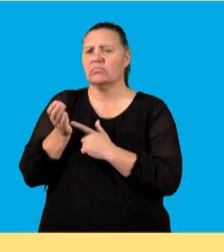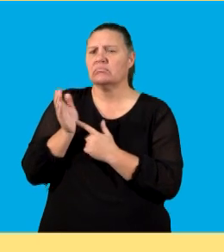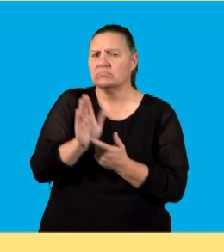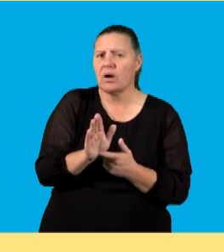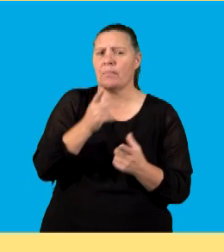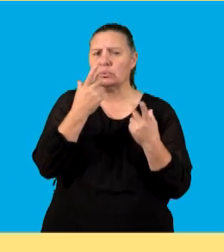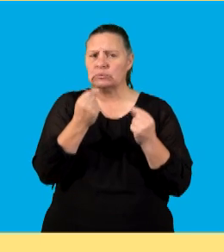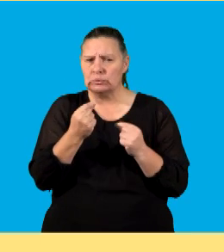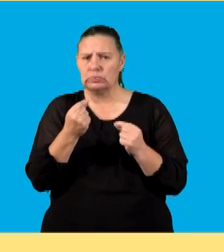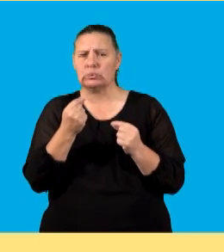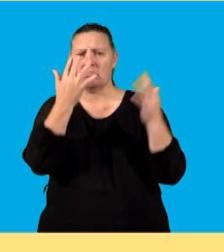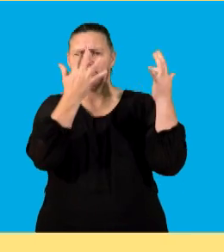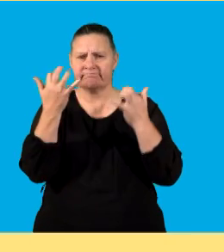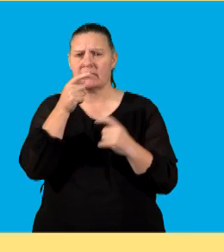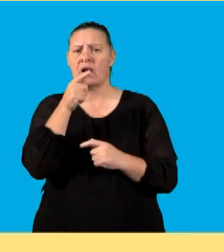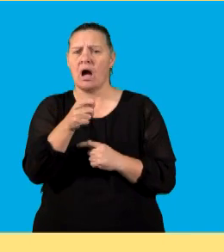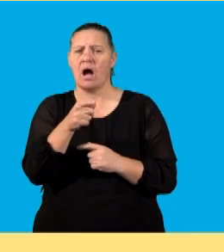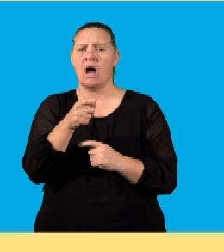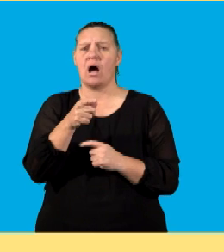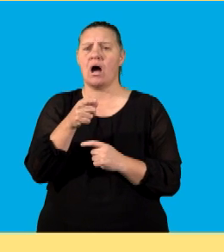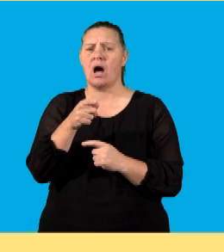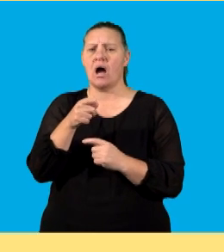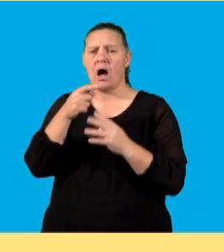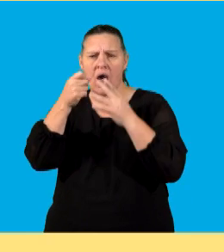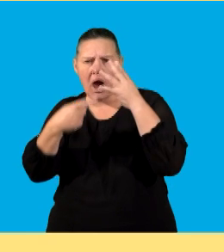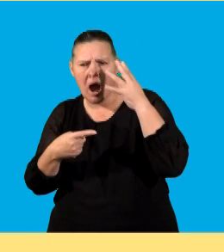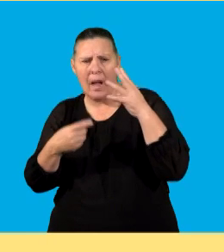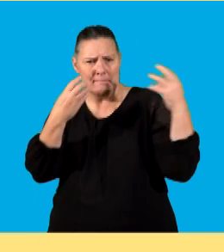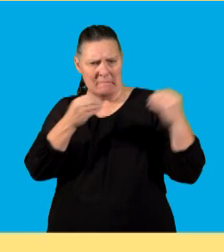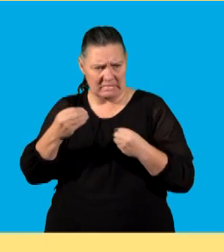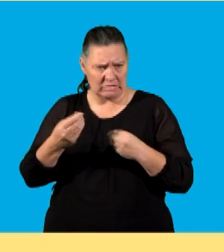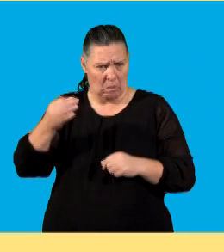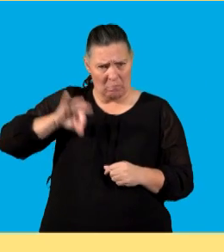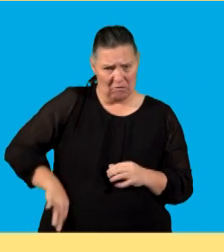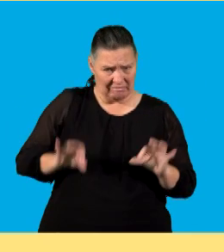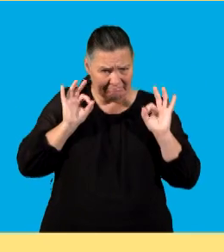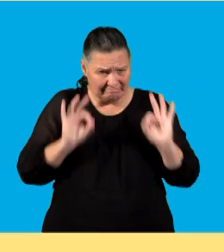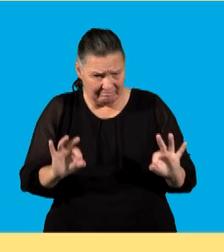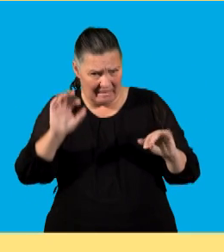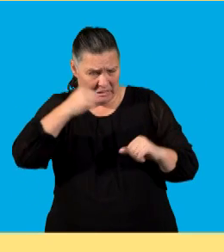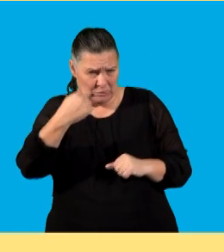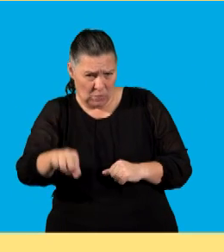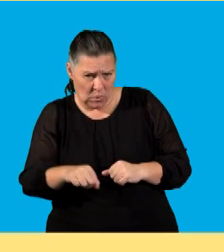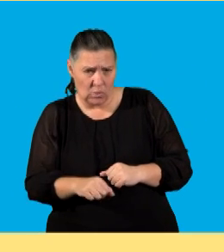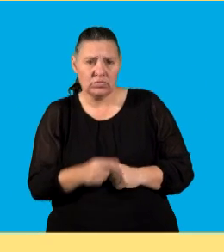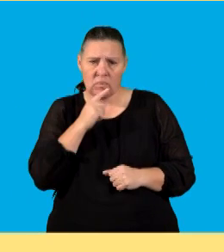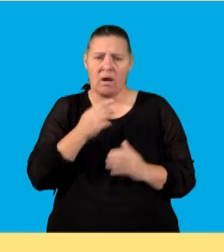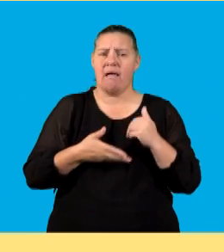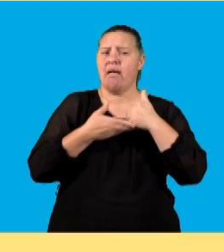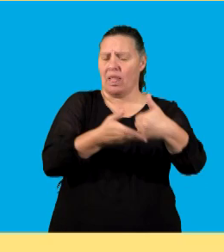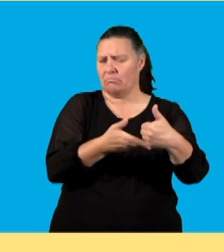to indicate whether the business has made enough profits or not. Assist Dexter to calculate the financial